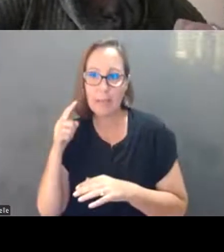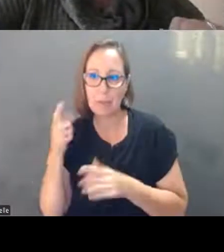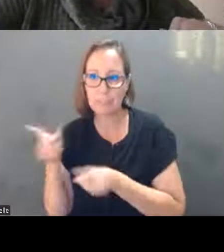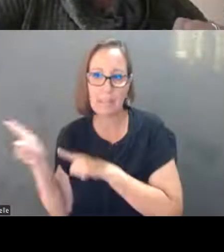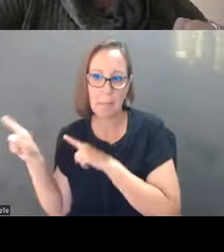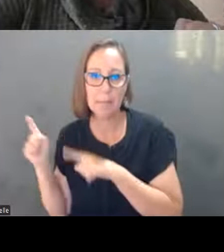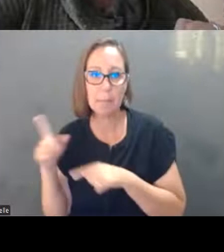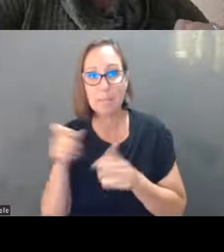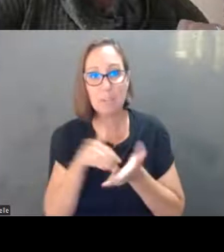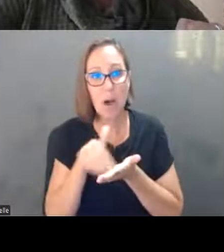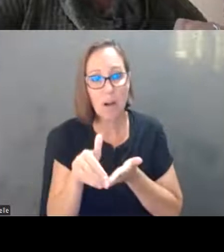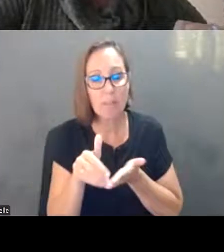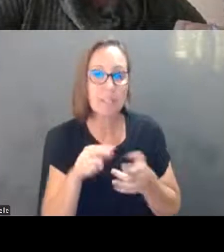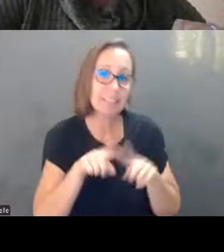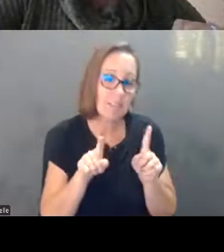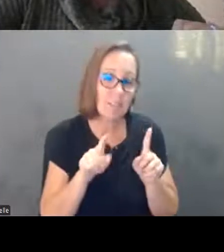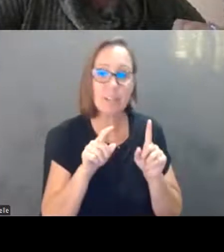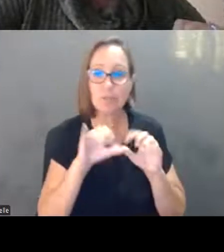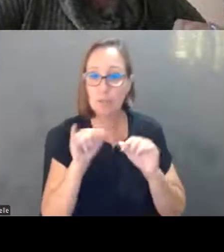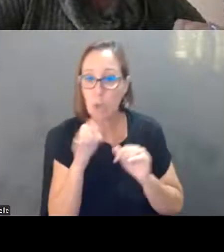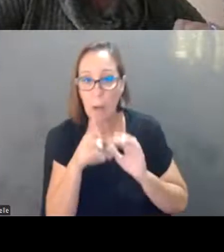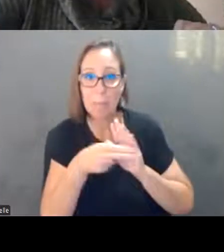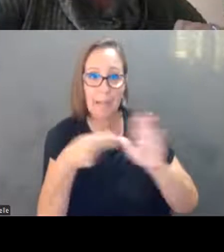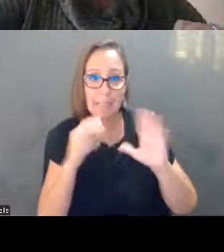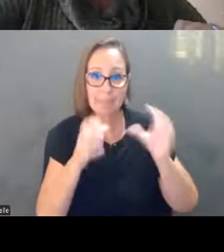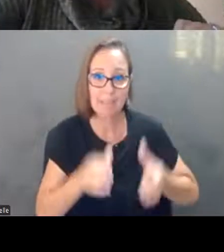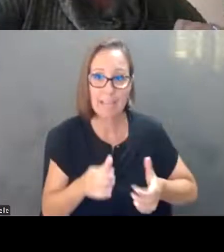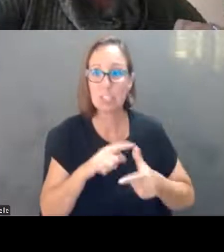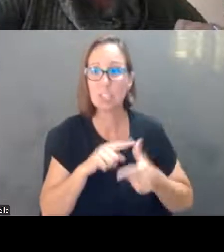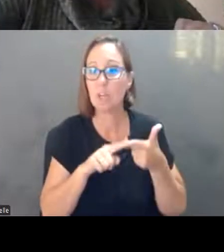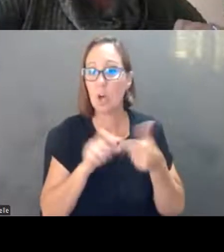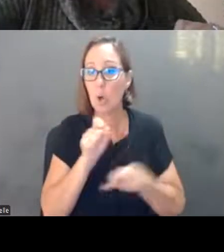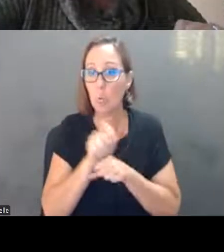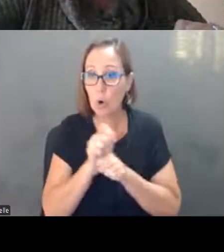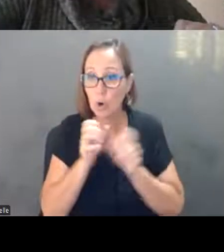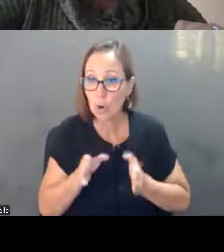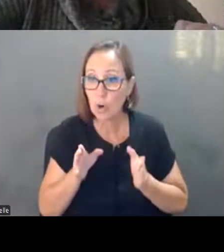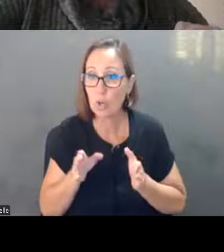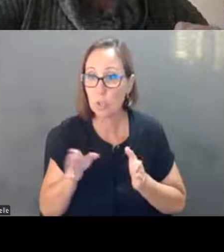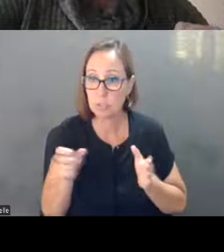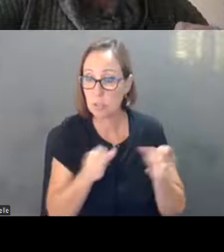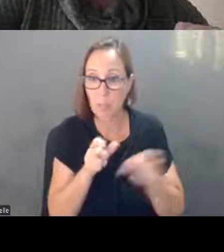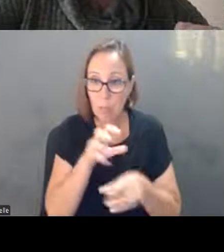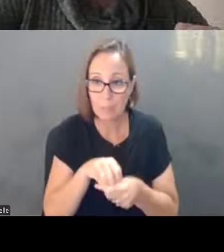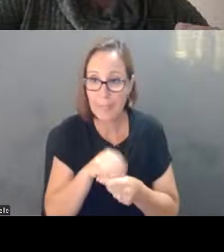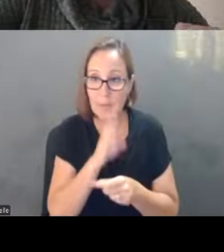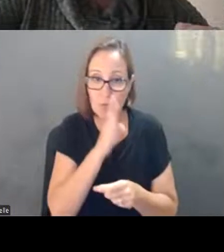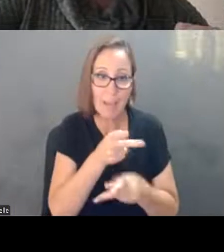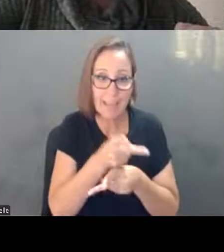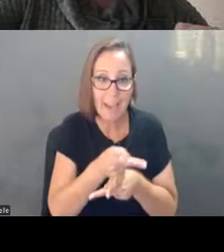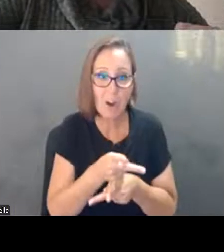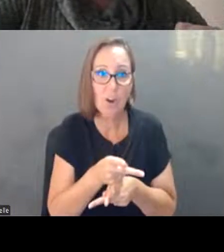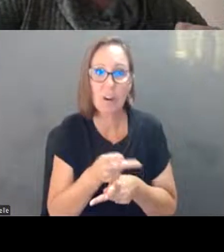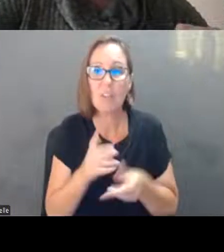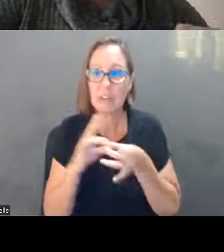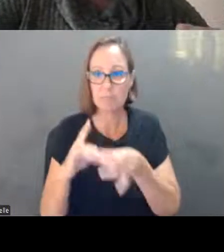lot of the different job classifications and the different workers that make up the direct care workforce, there's a lot of interconnectivity,